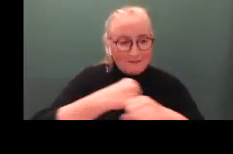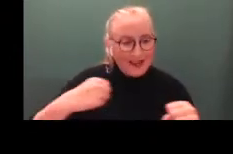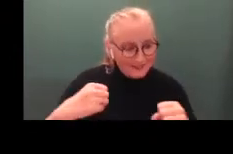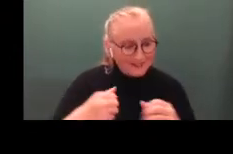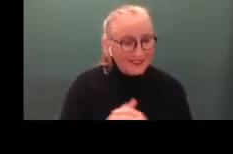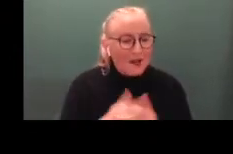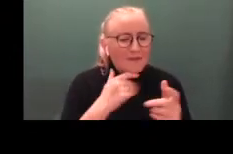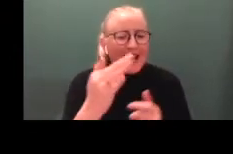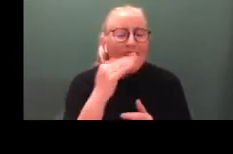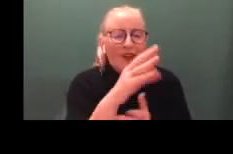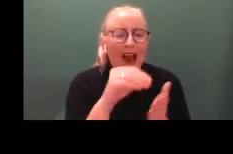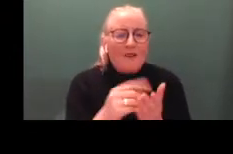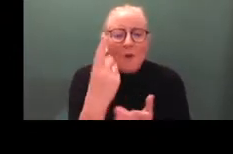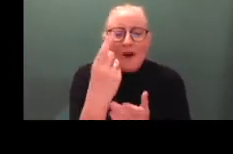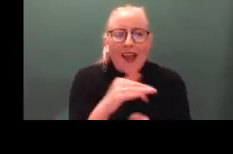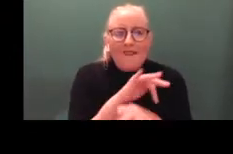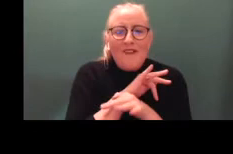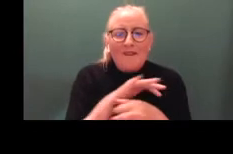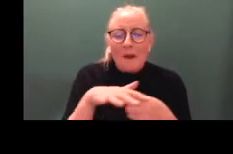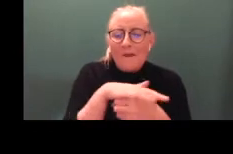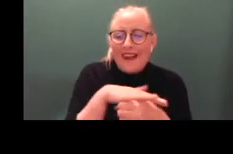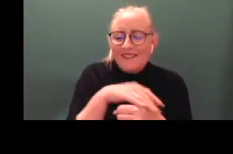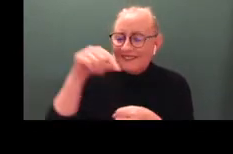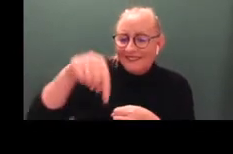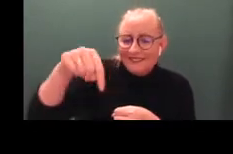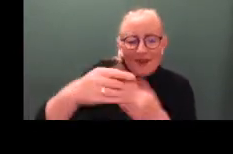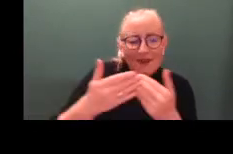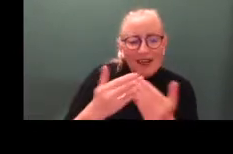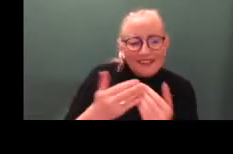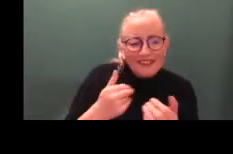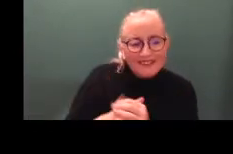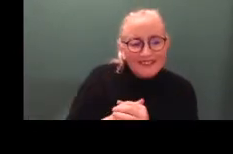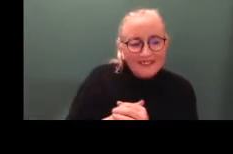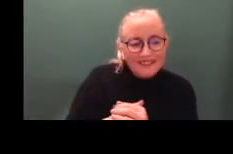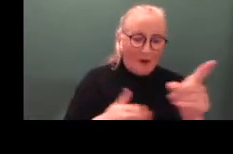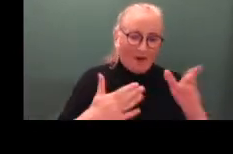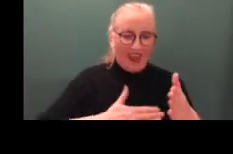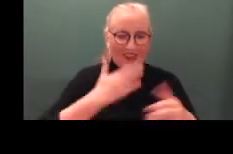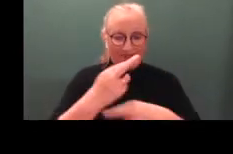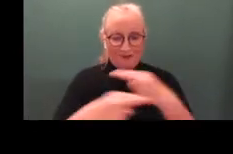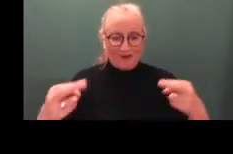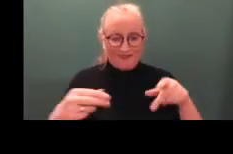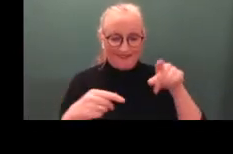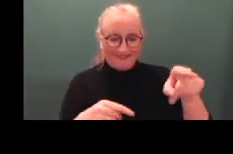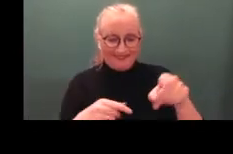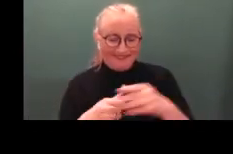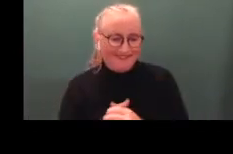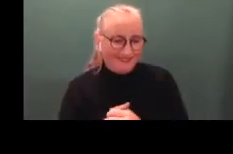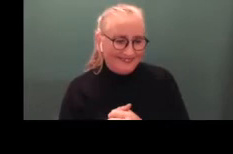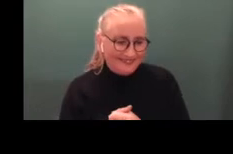one favourite, your favourite place in Rockwell, what would your favourite place be? The living room. The recliner.